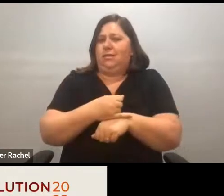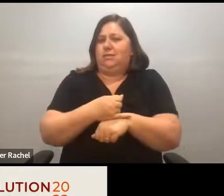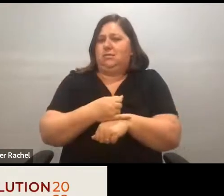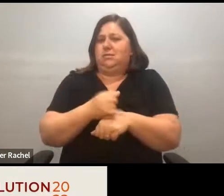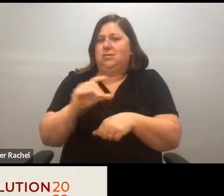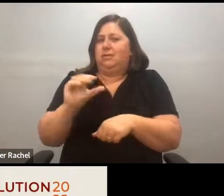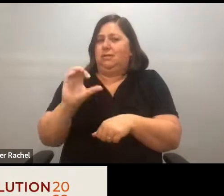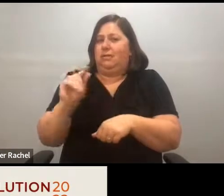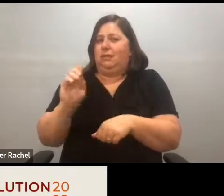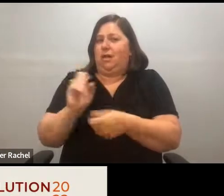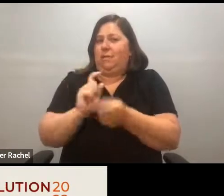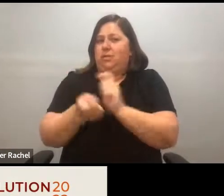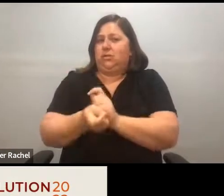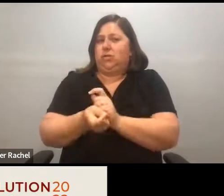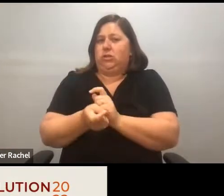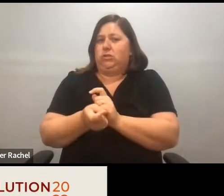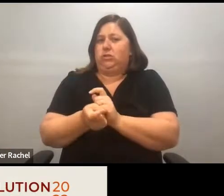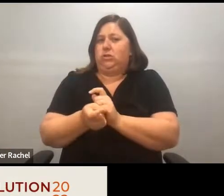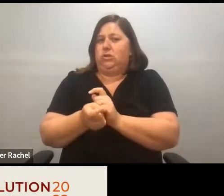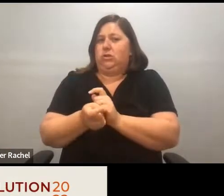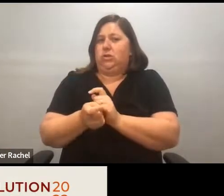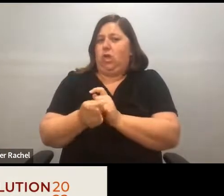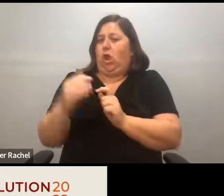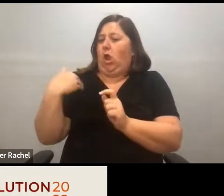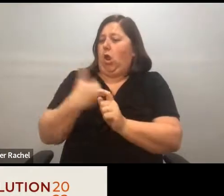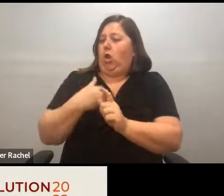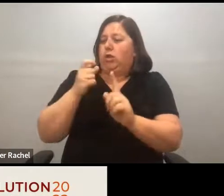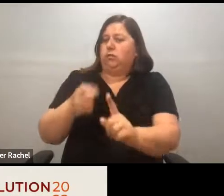contributions towards the world's global emissions is